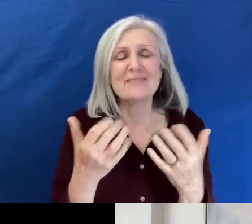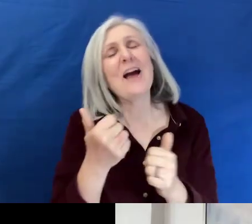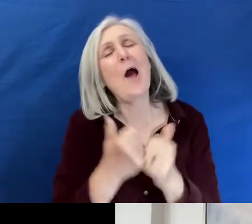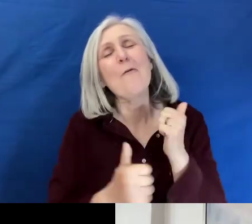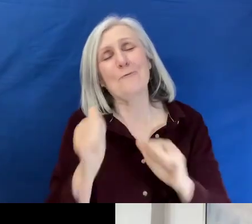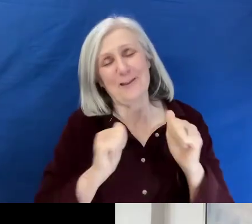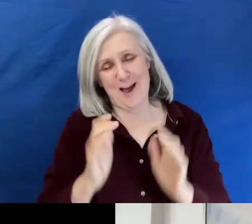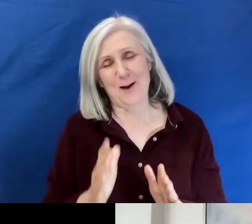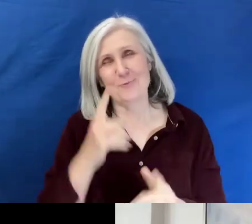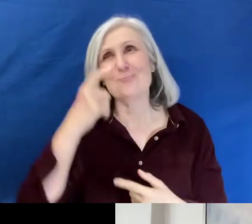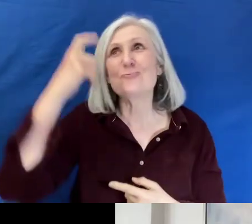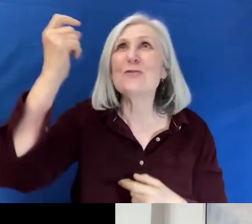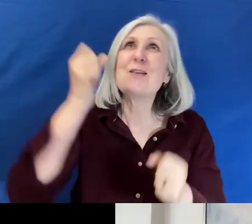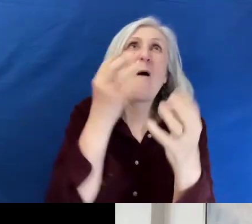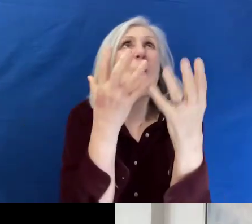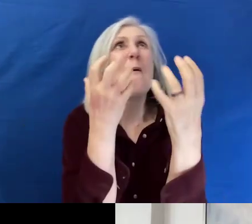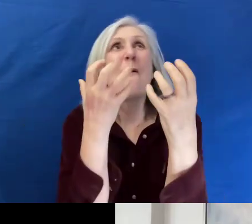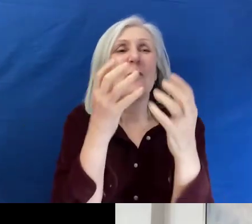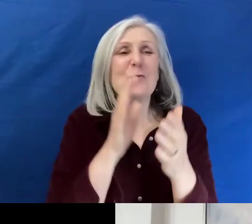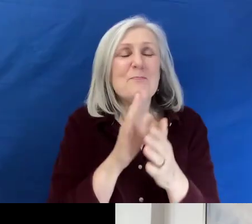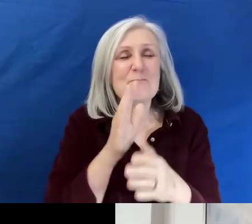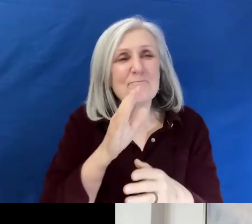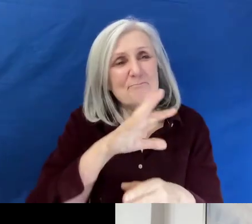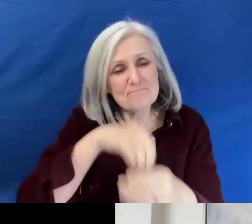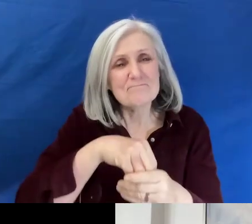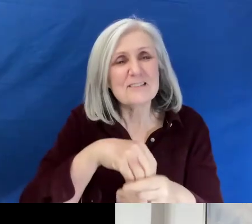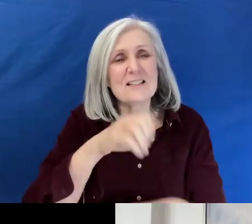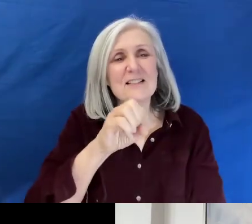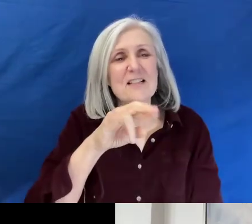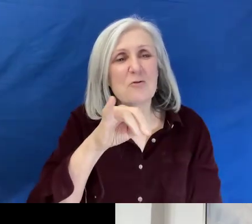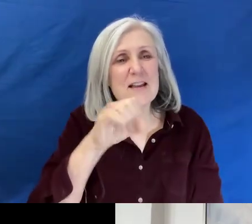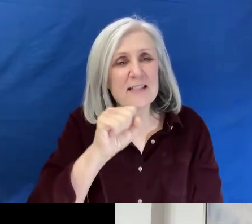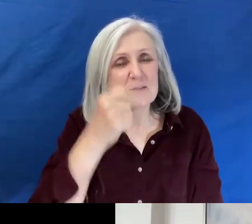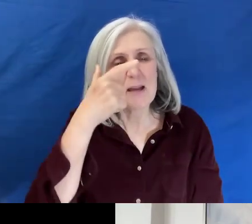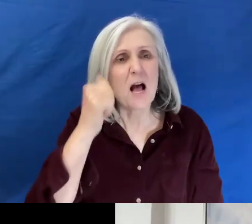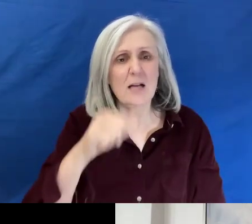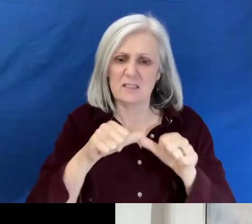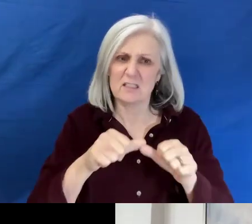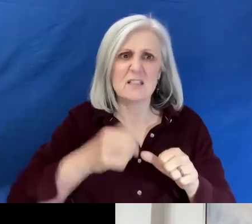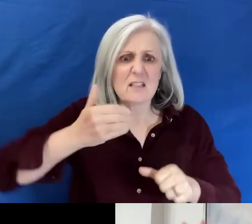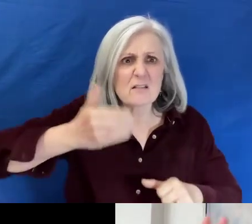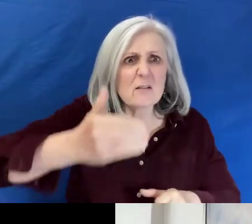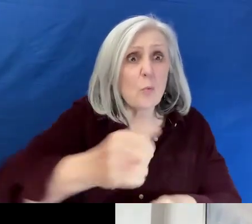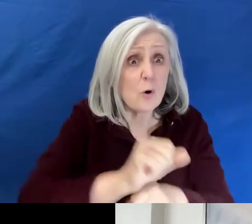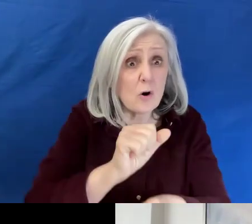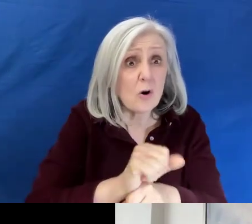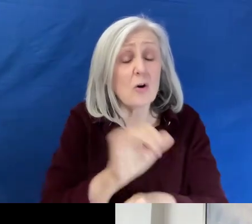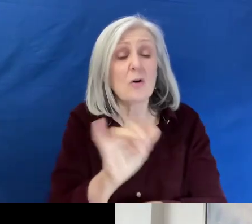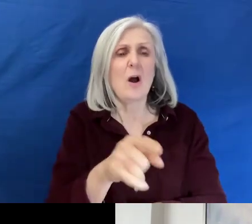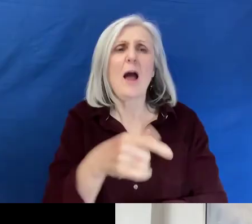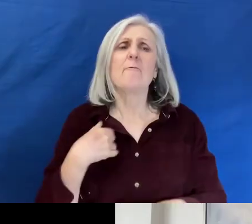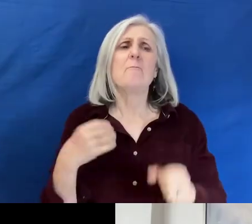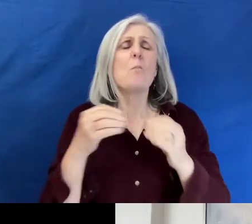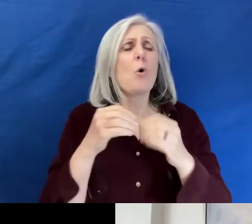dream to be, on a series because it's just consistent work. It's also, you have more time to kind